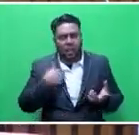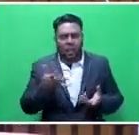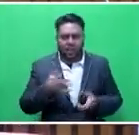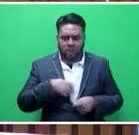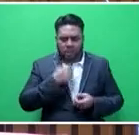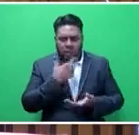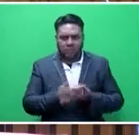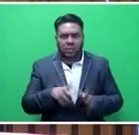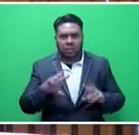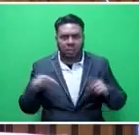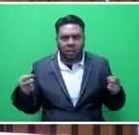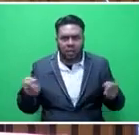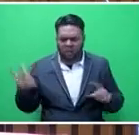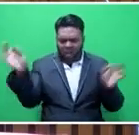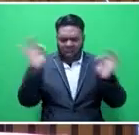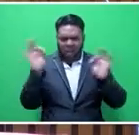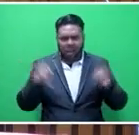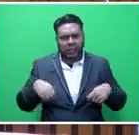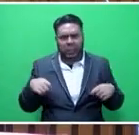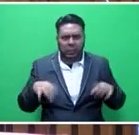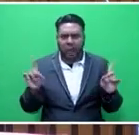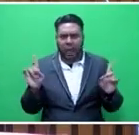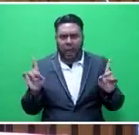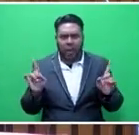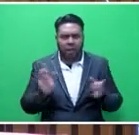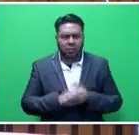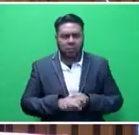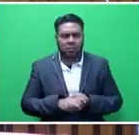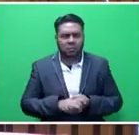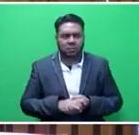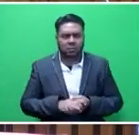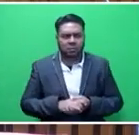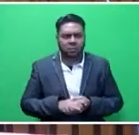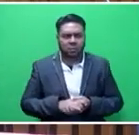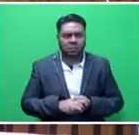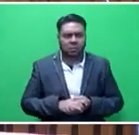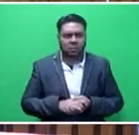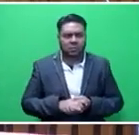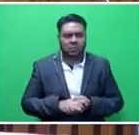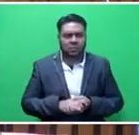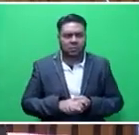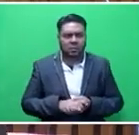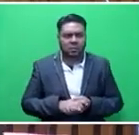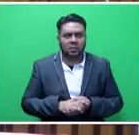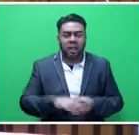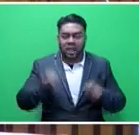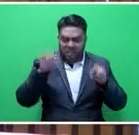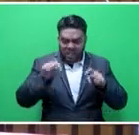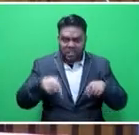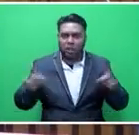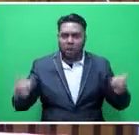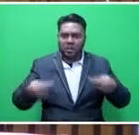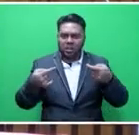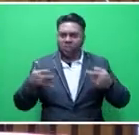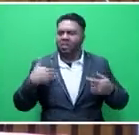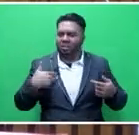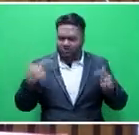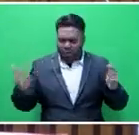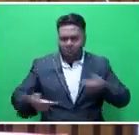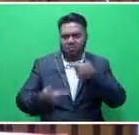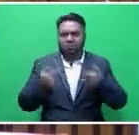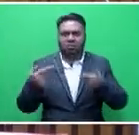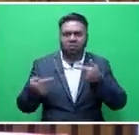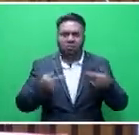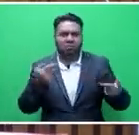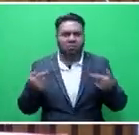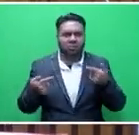something. Nothing about it. This is creating this is competition.